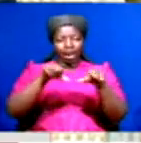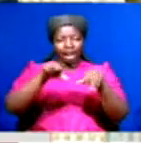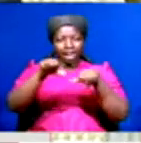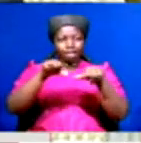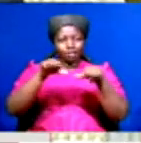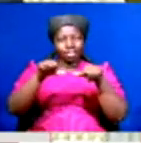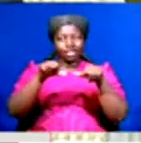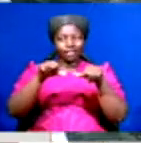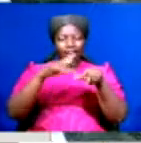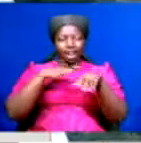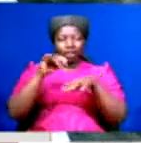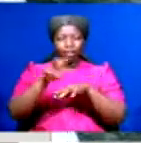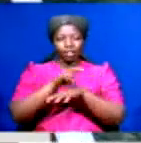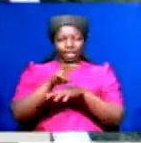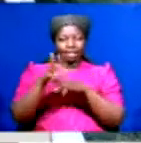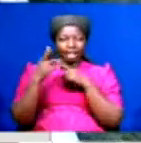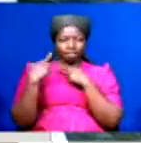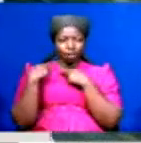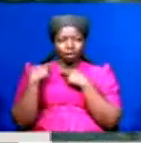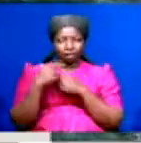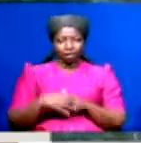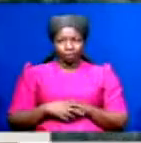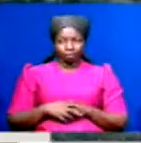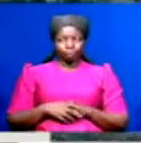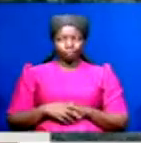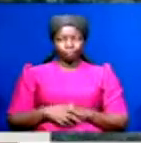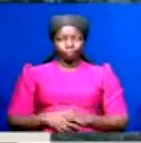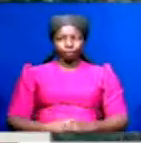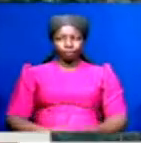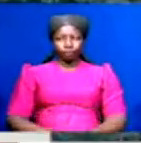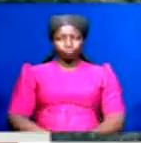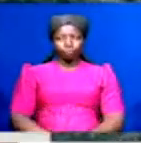and an oversight role. Benson Rioba reporting for Lunchtime News.